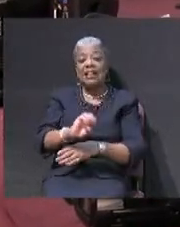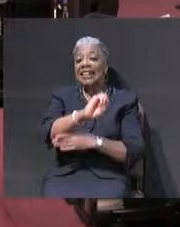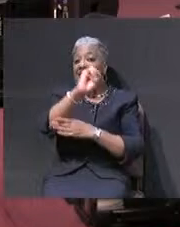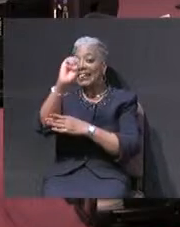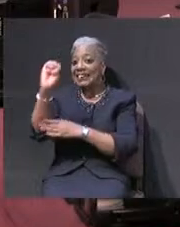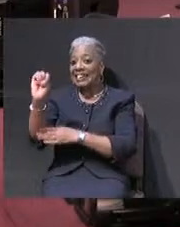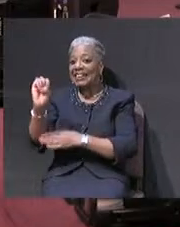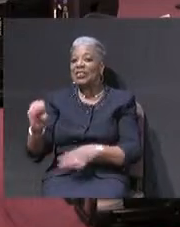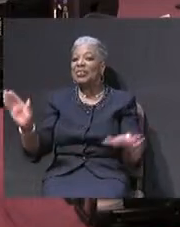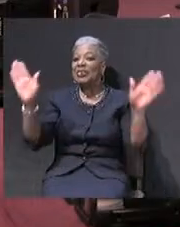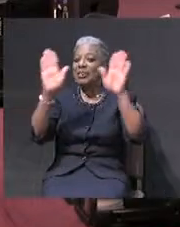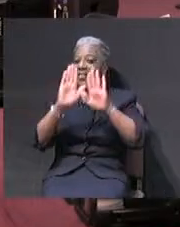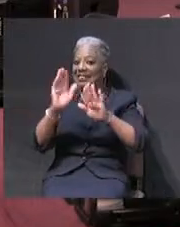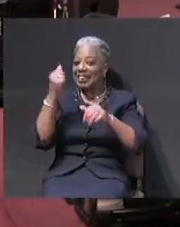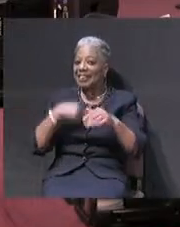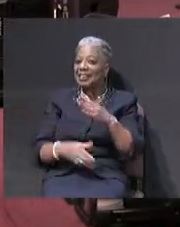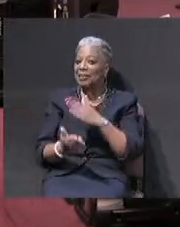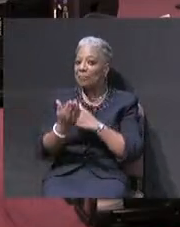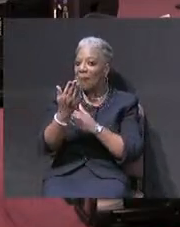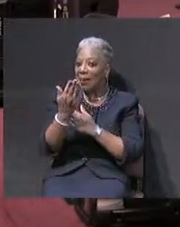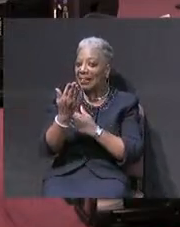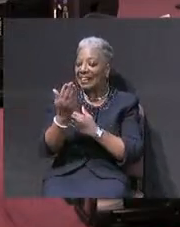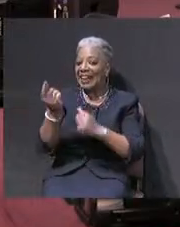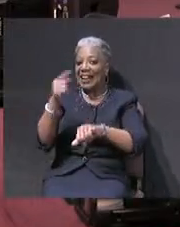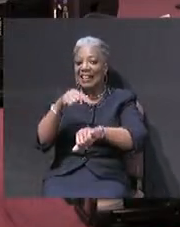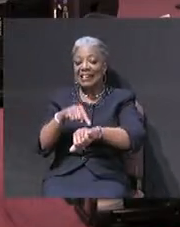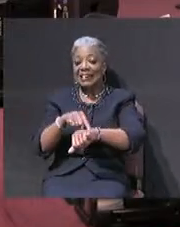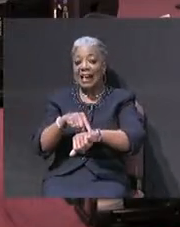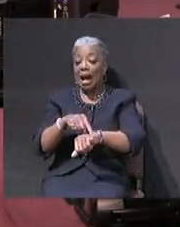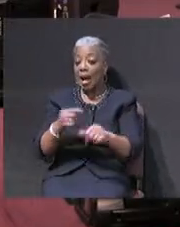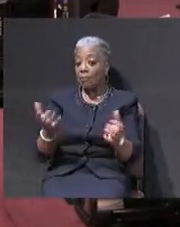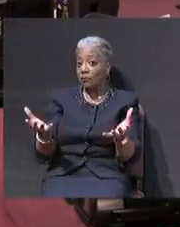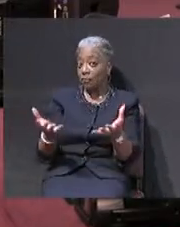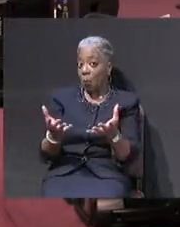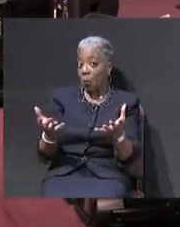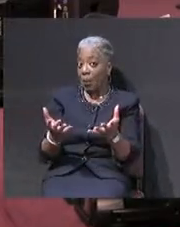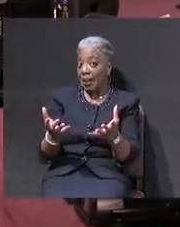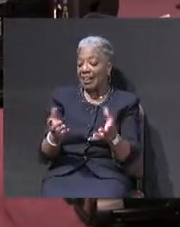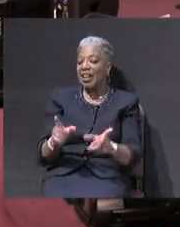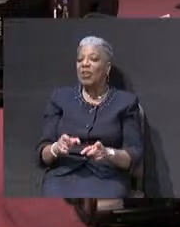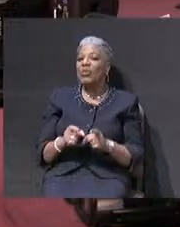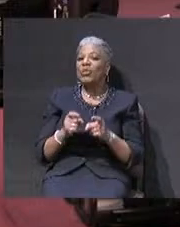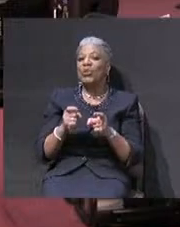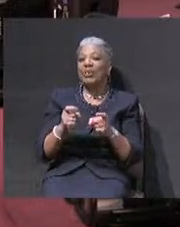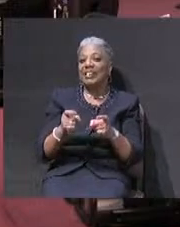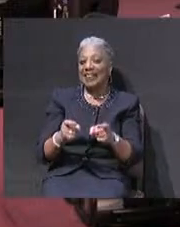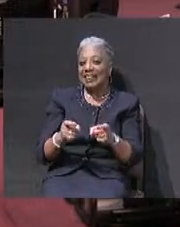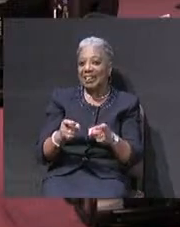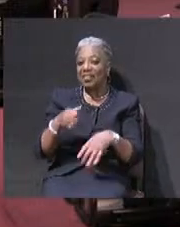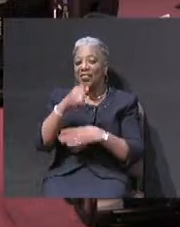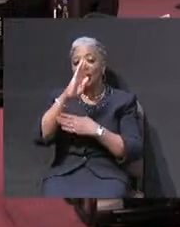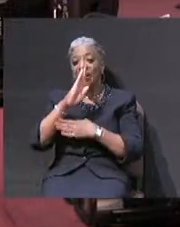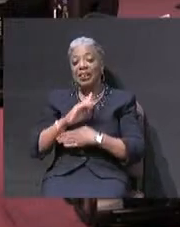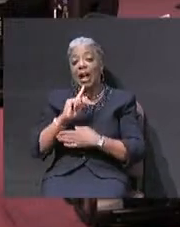in the Lord's house, giving time in your house as well. And you know what? Oh, God has been so good. And God's resurrection